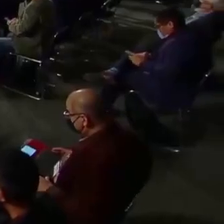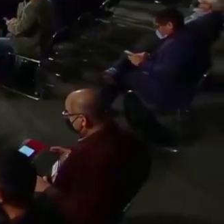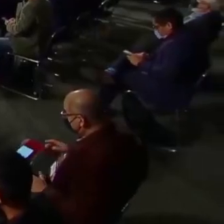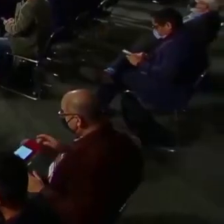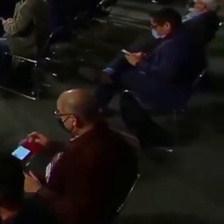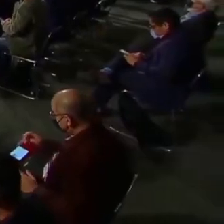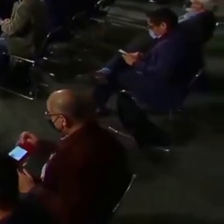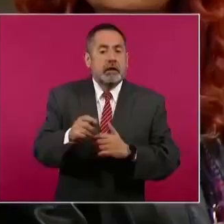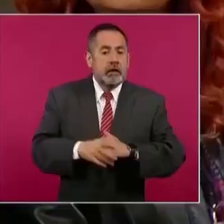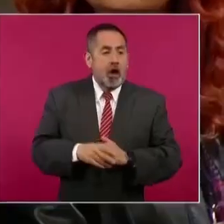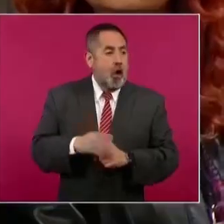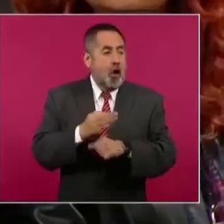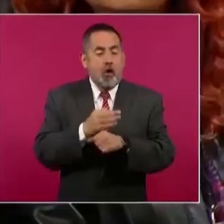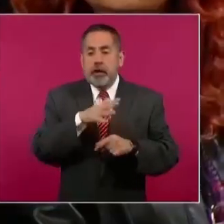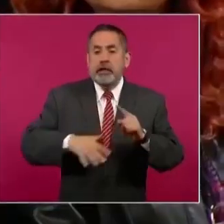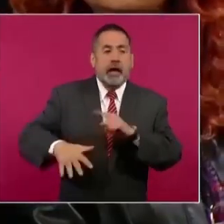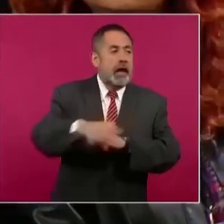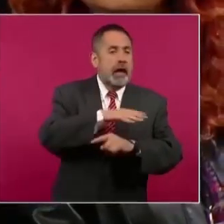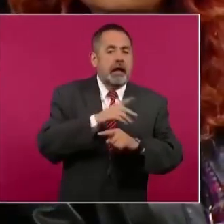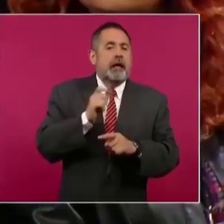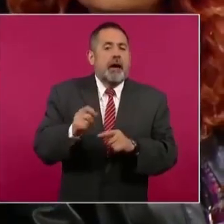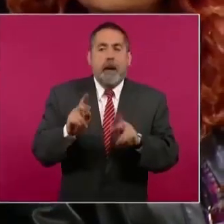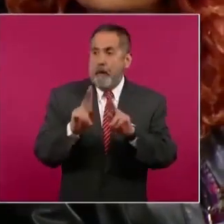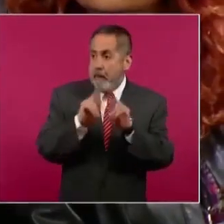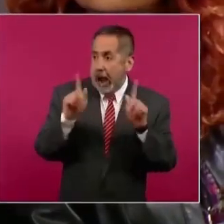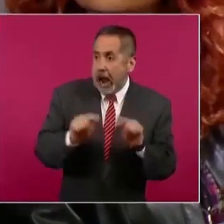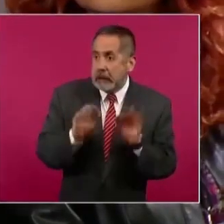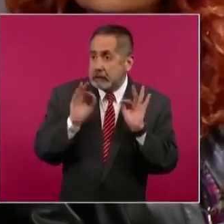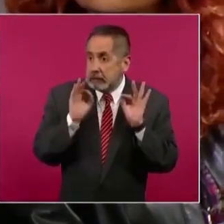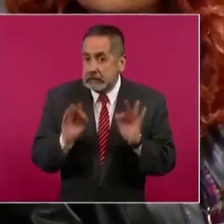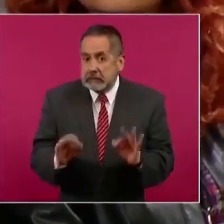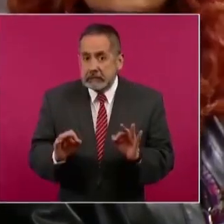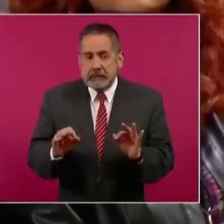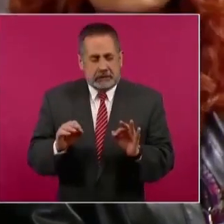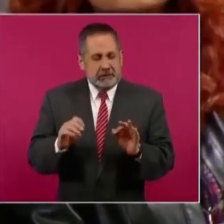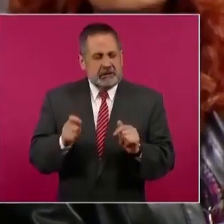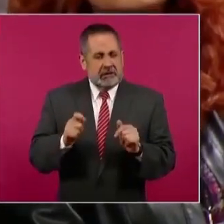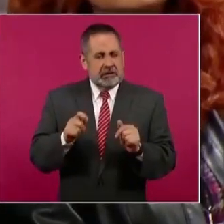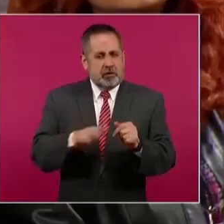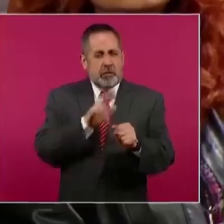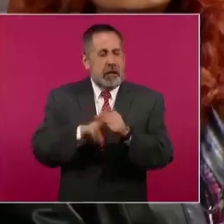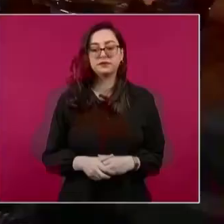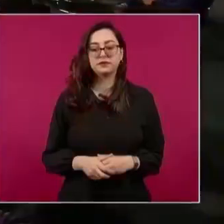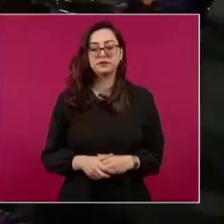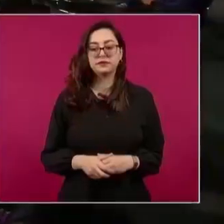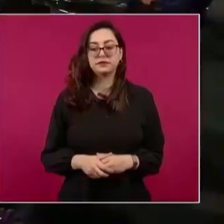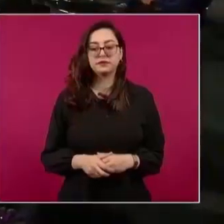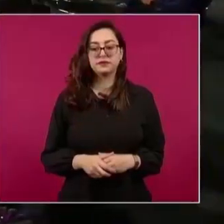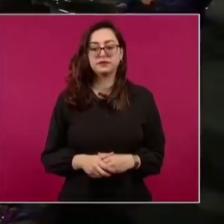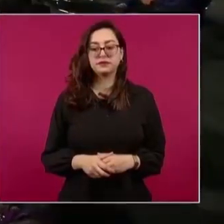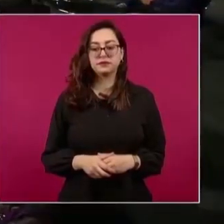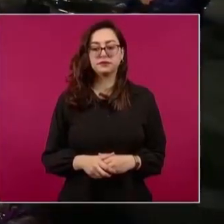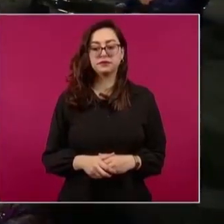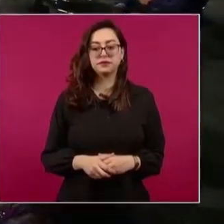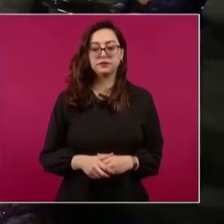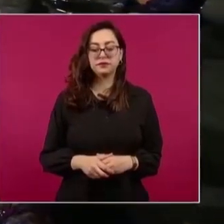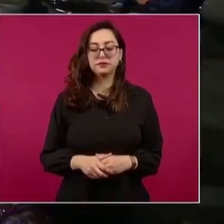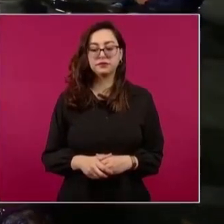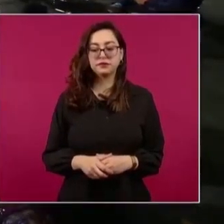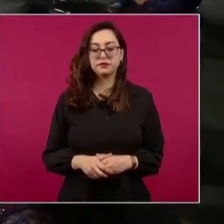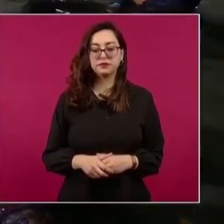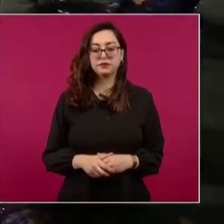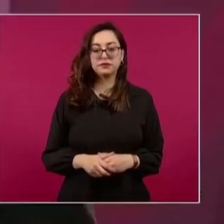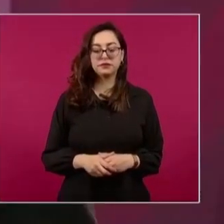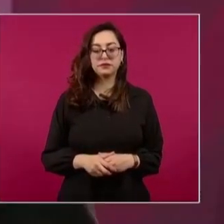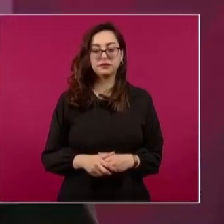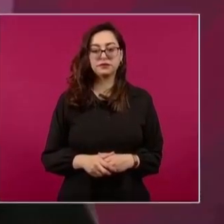Mexican President Andre Manuel Lopez Obrador said during his daily conference on Friday that he regretted all the lives lost during the arrest of Mexican